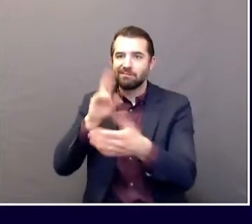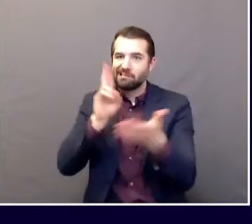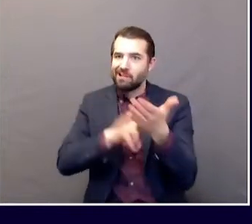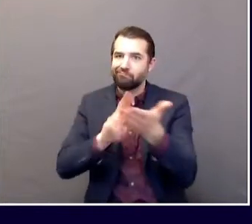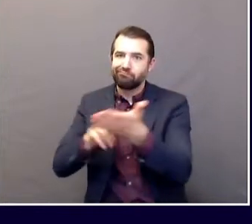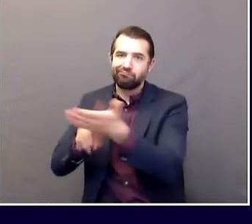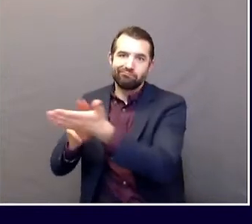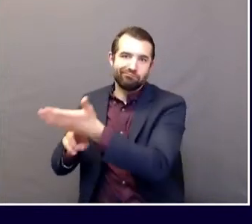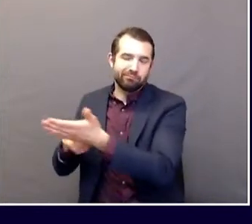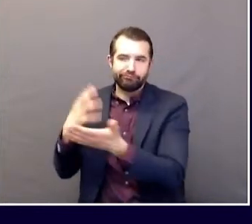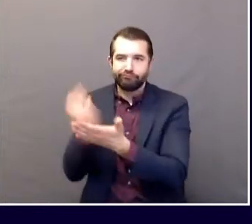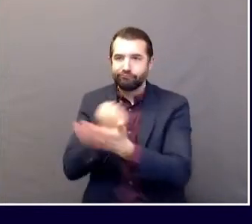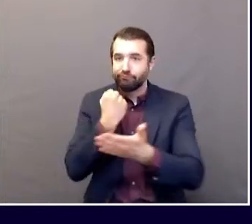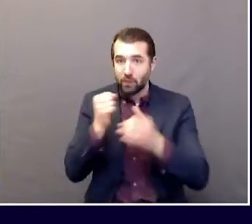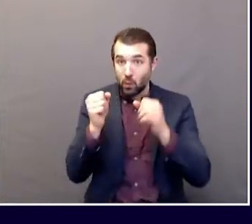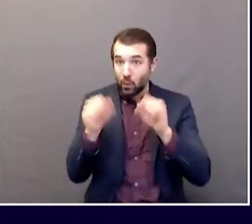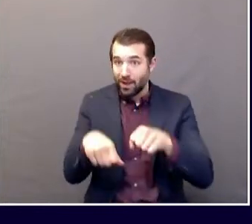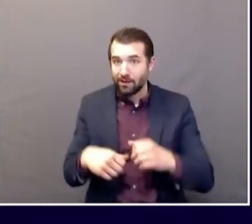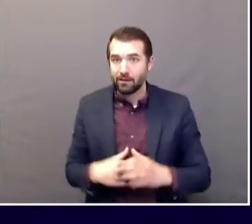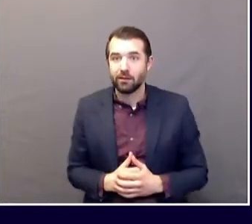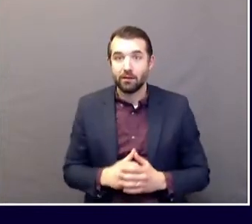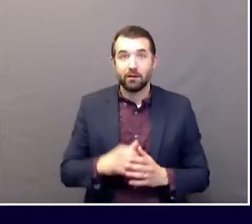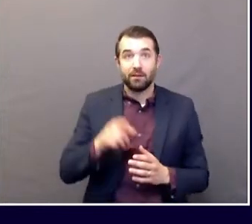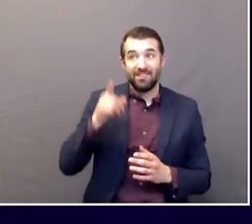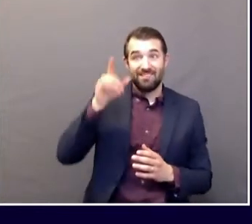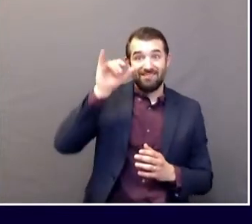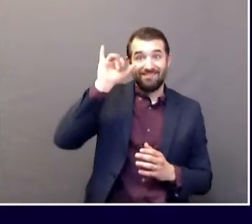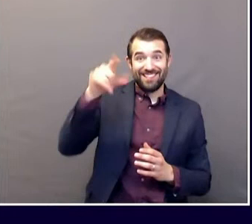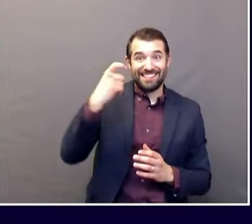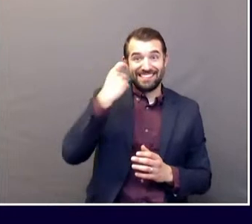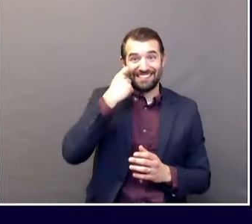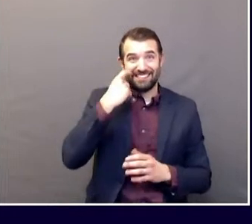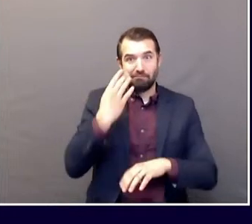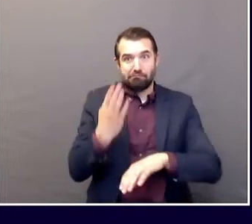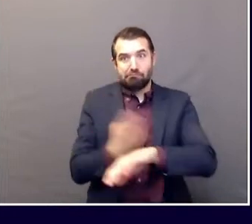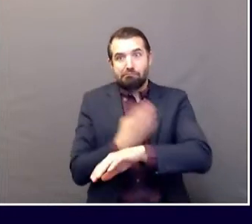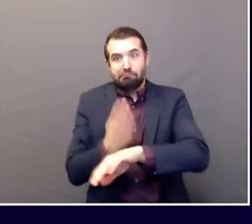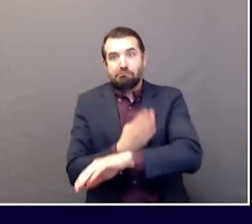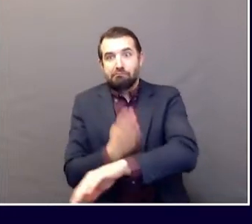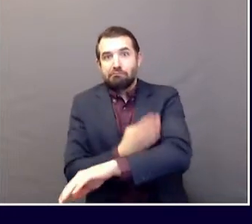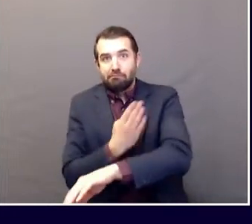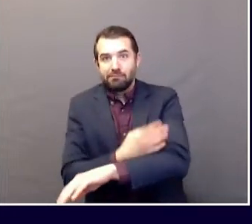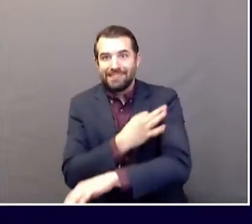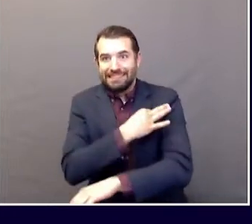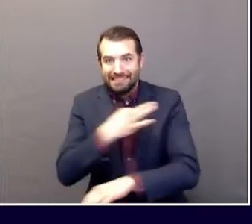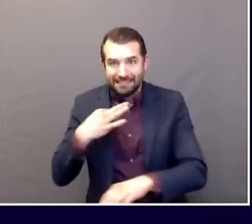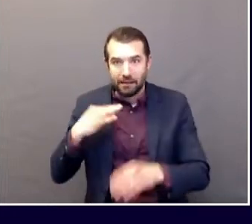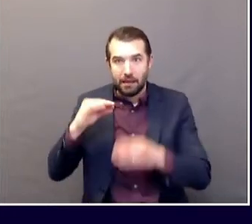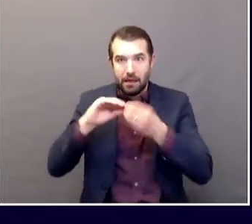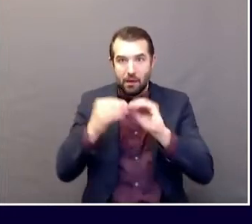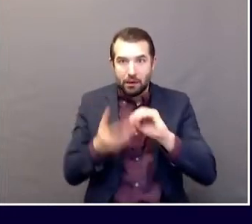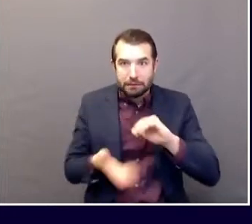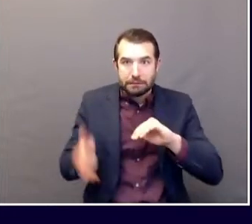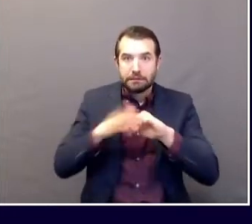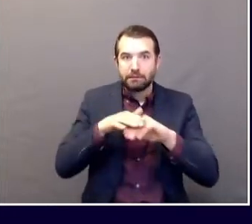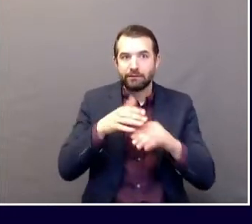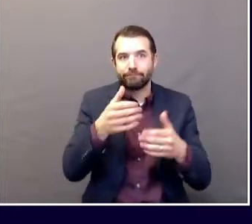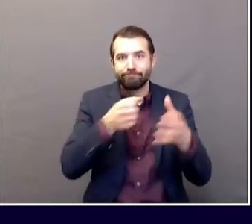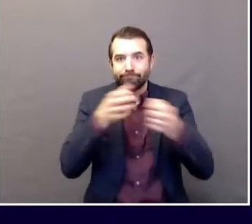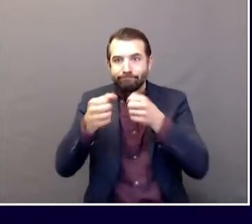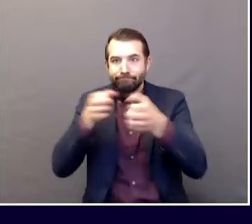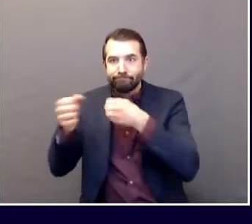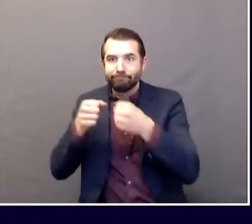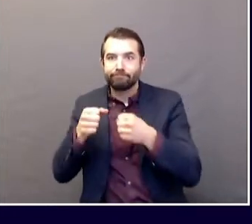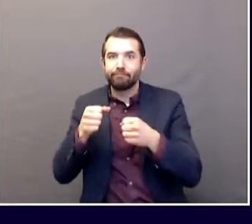location that can accommodate, with their recent upgrades or their recent staffing increases, well north of 1,000 shots a